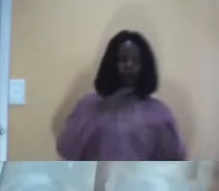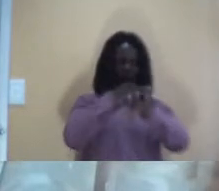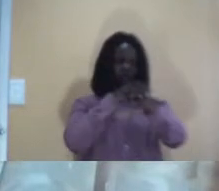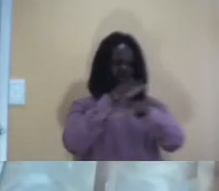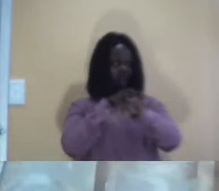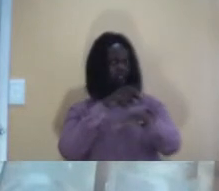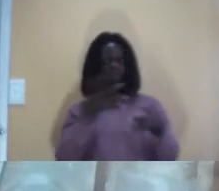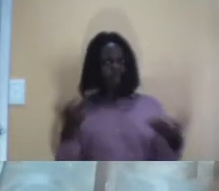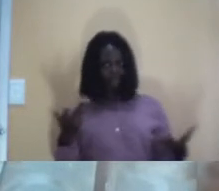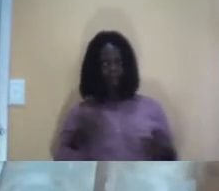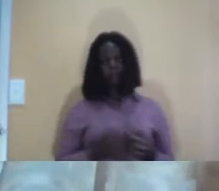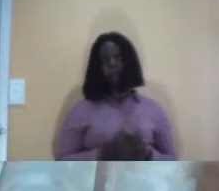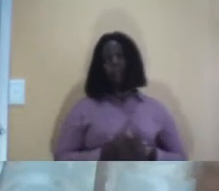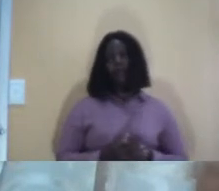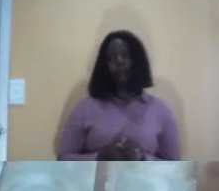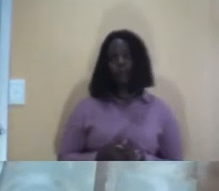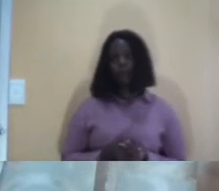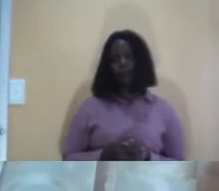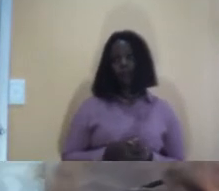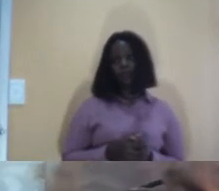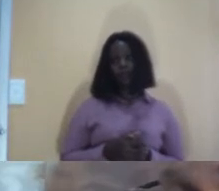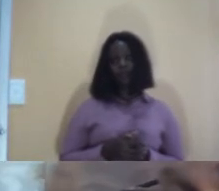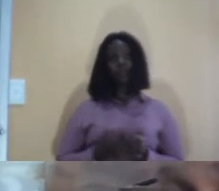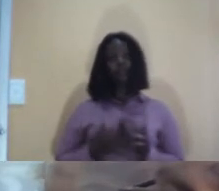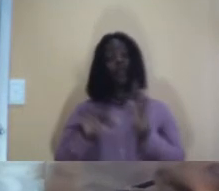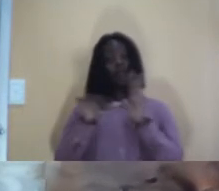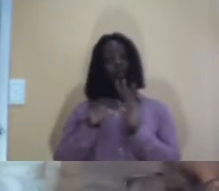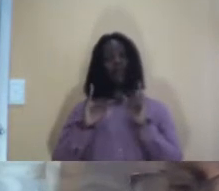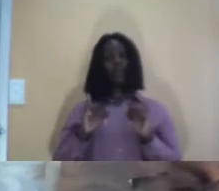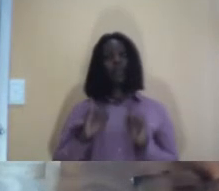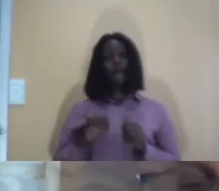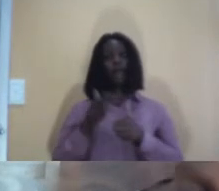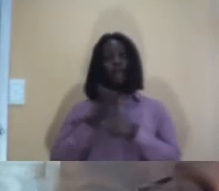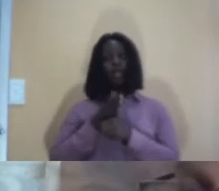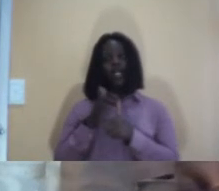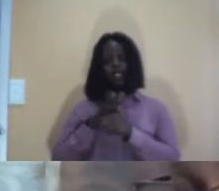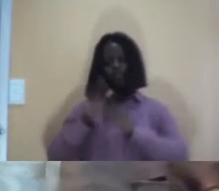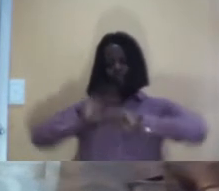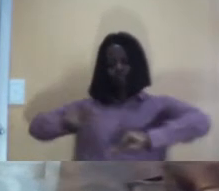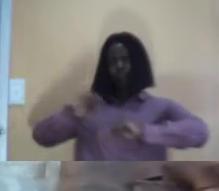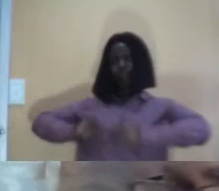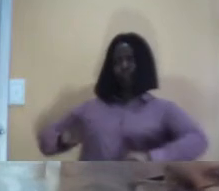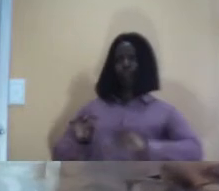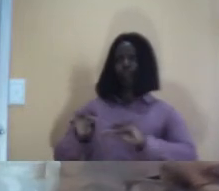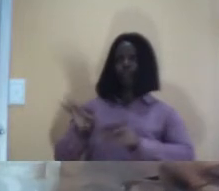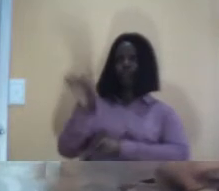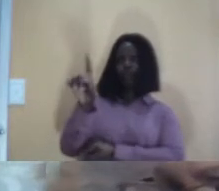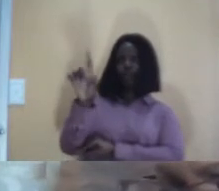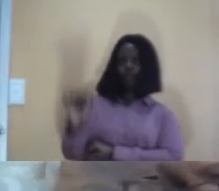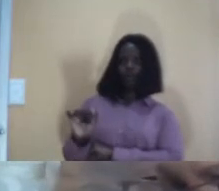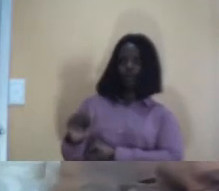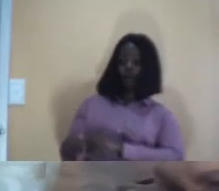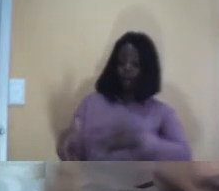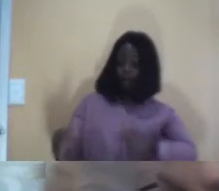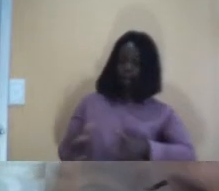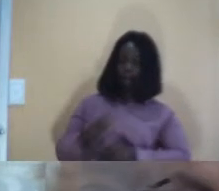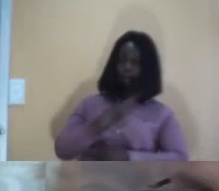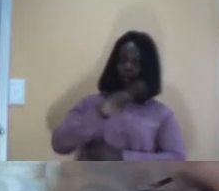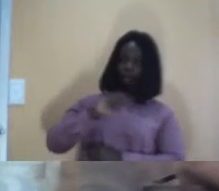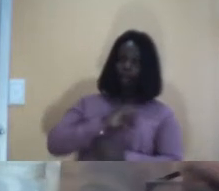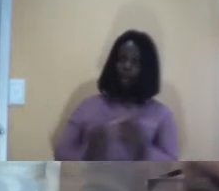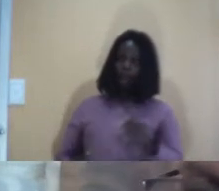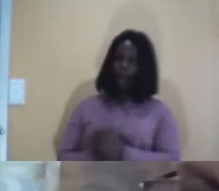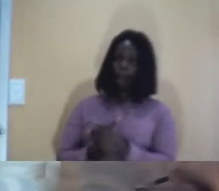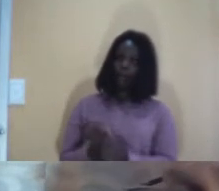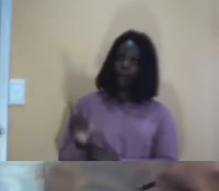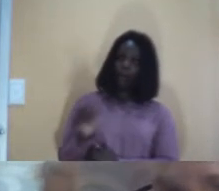agricultural sector. It is therefore critical that we first school them on what is happening in KZN as